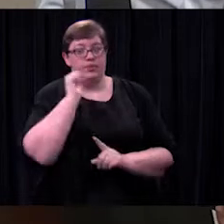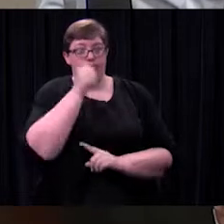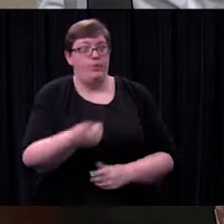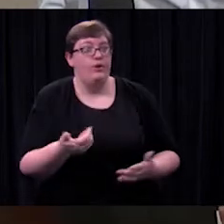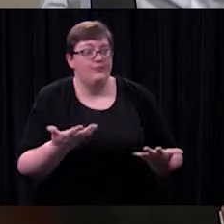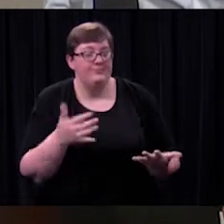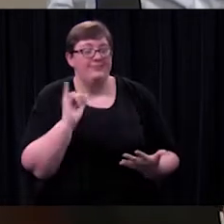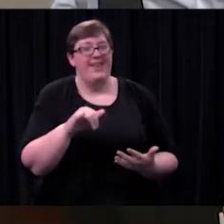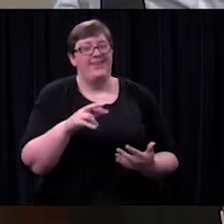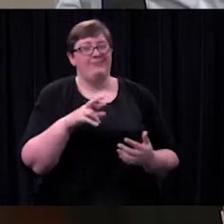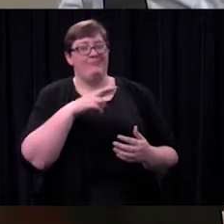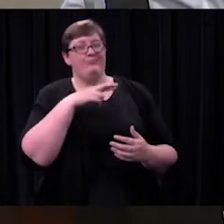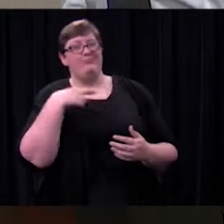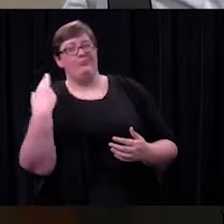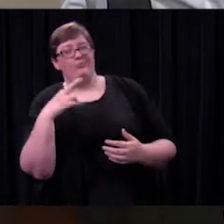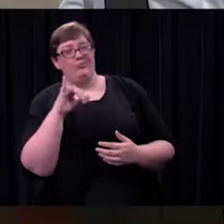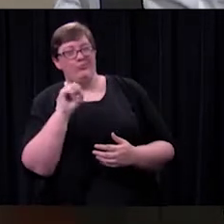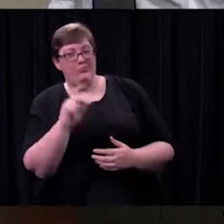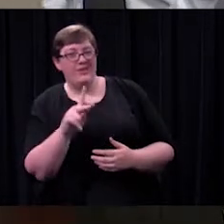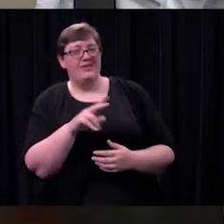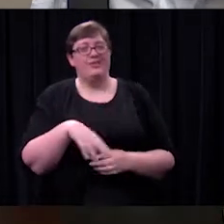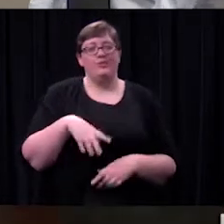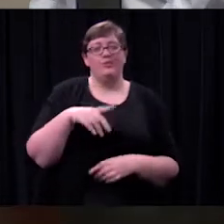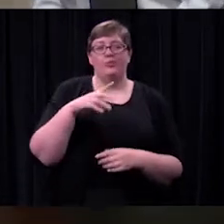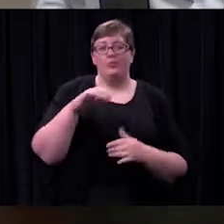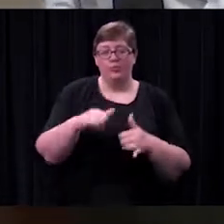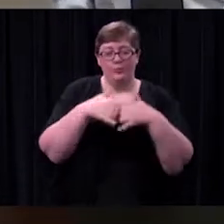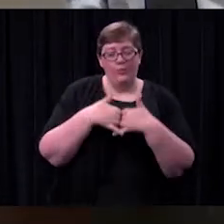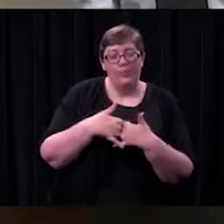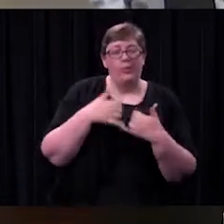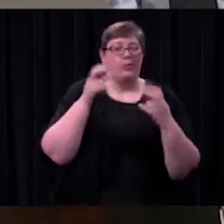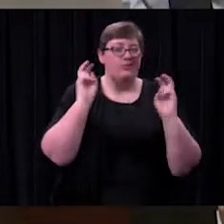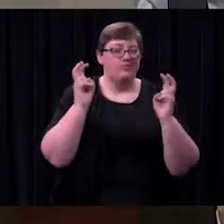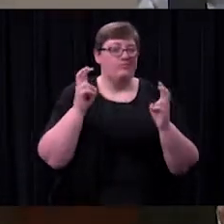risk reward. Okay.